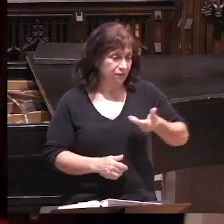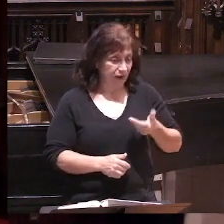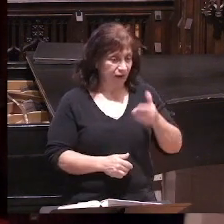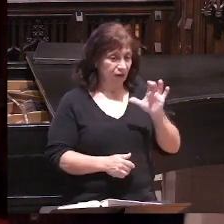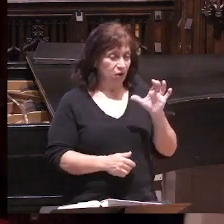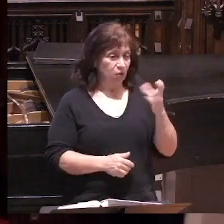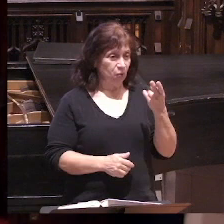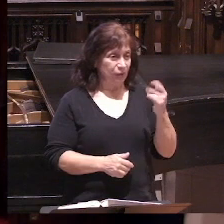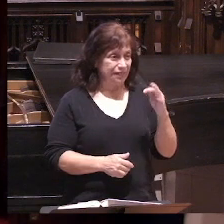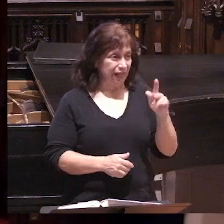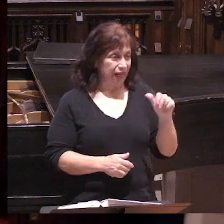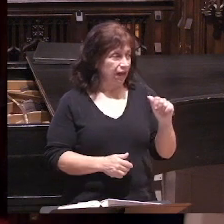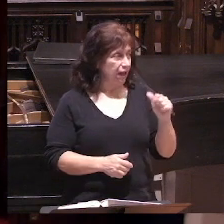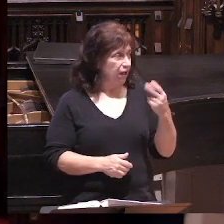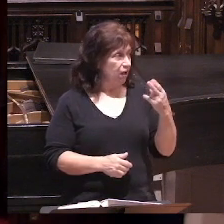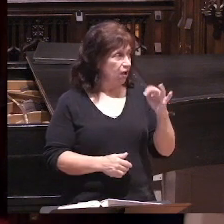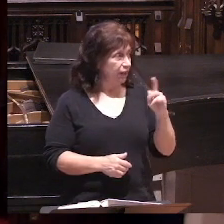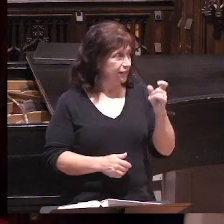Christina Hollister forward